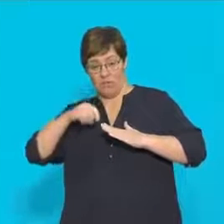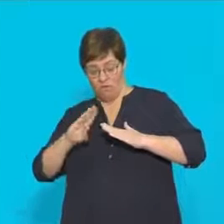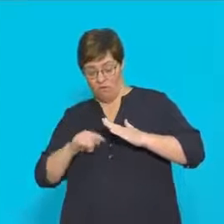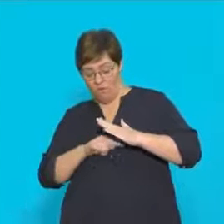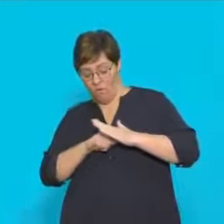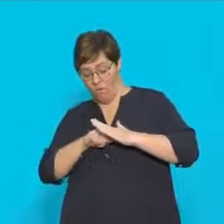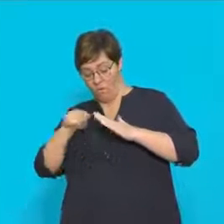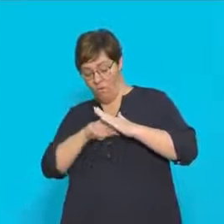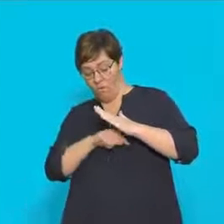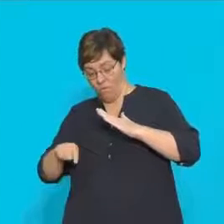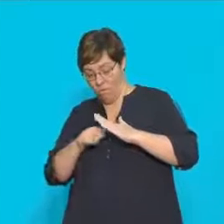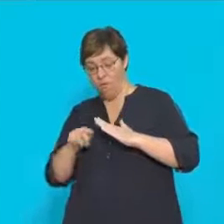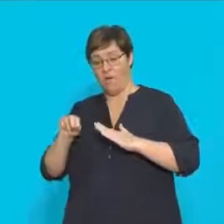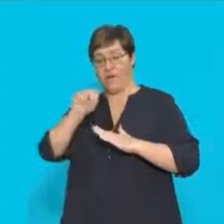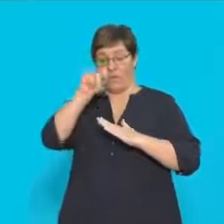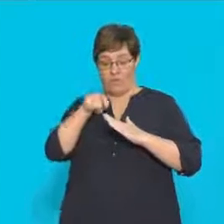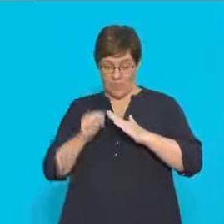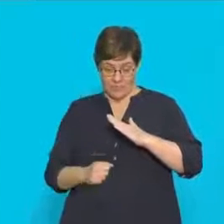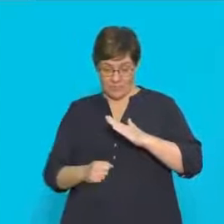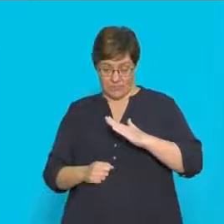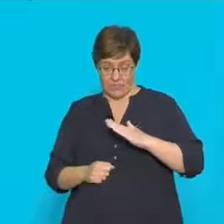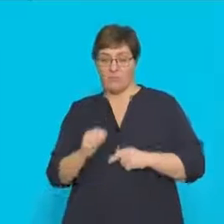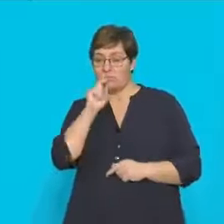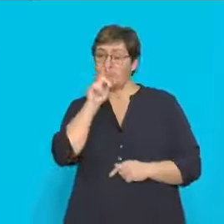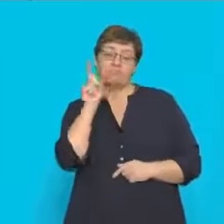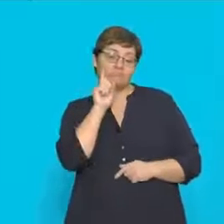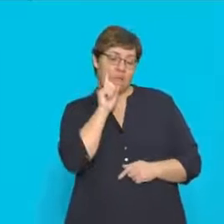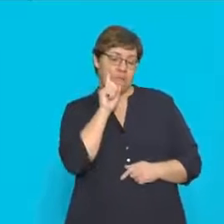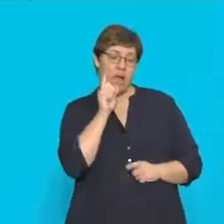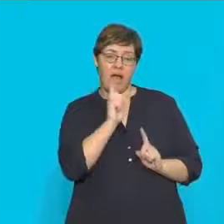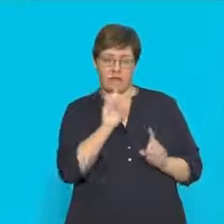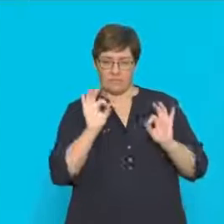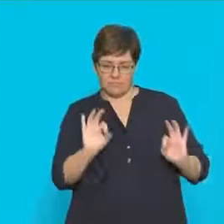Okay. If we did try and do a checksum again to see if our answers look correct,